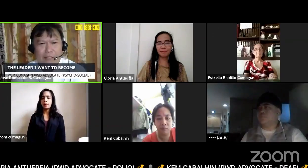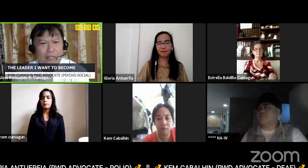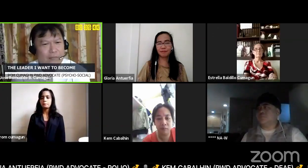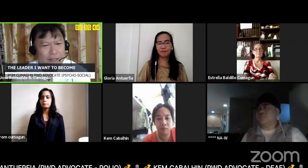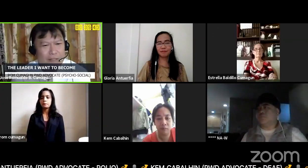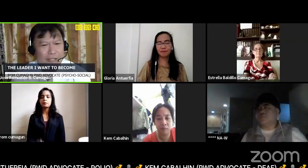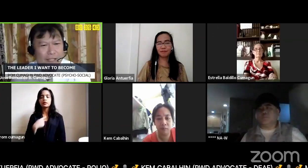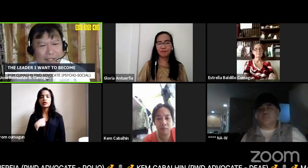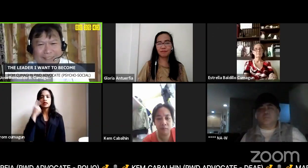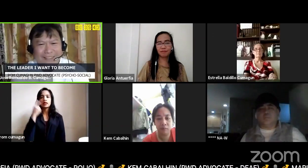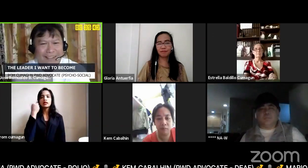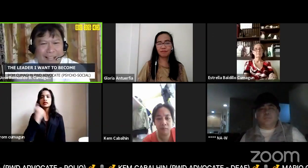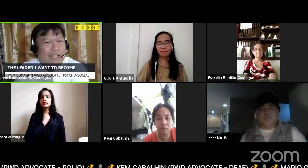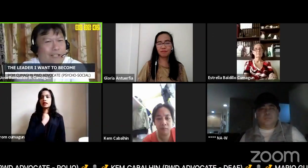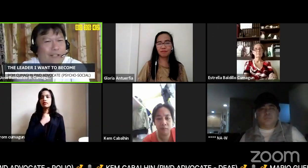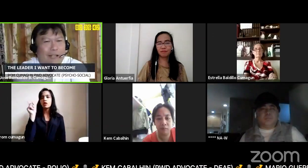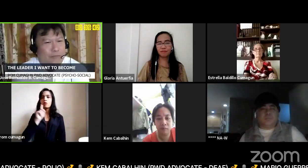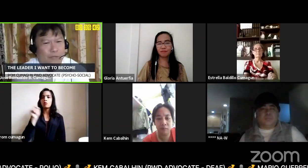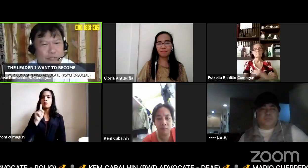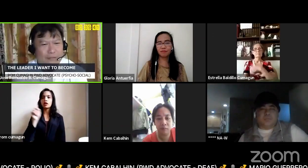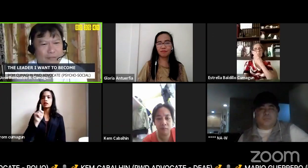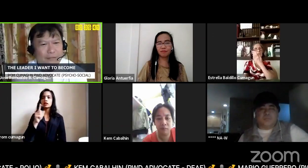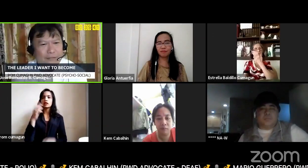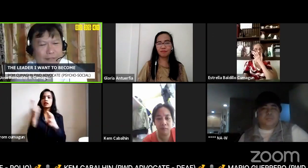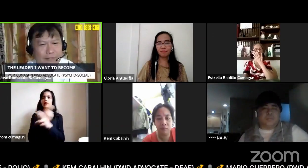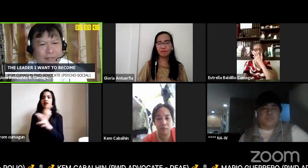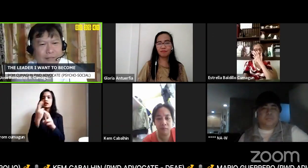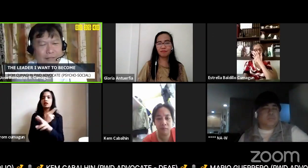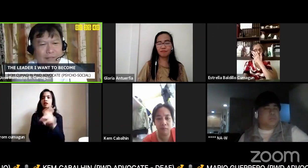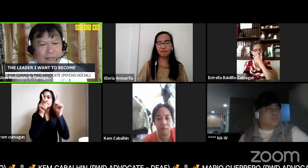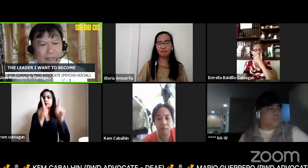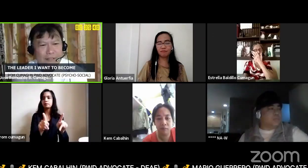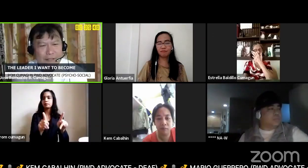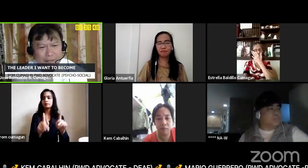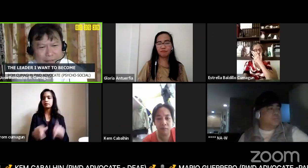I think of myself as a regular person,